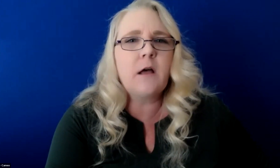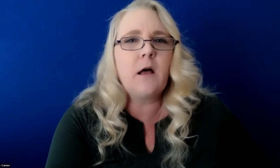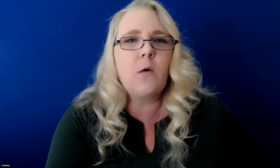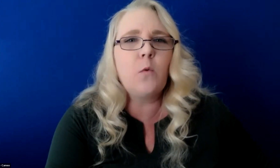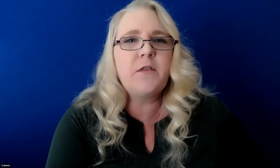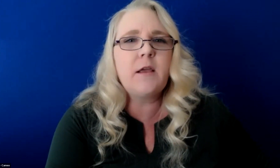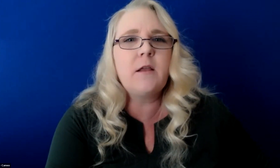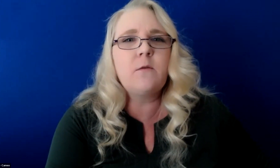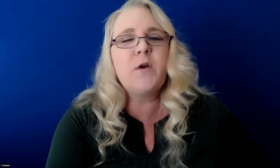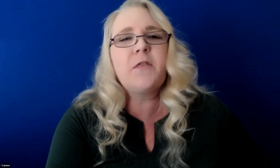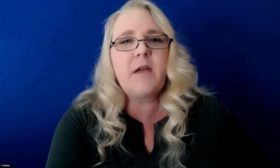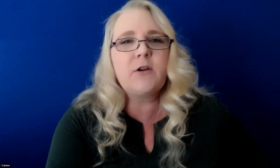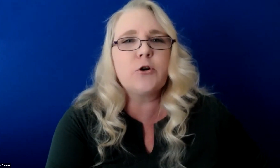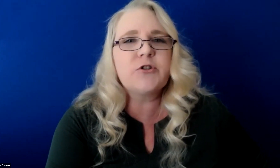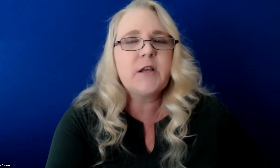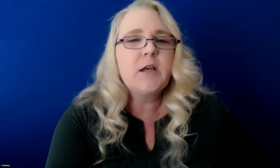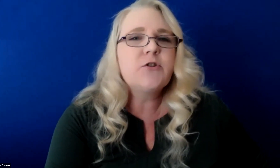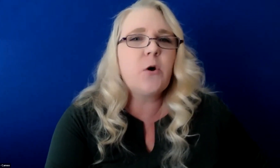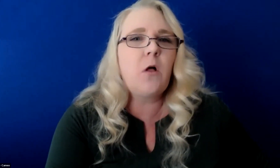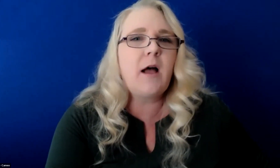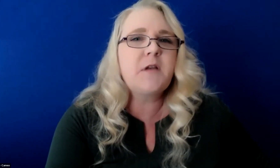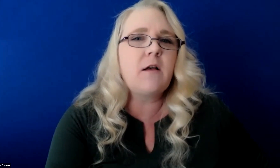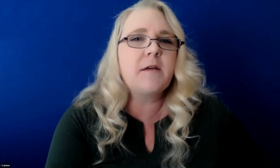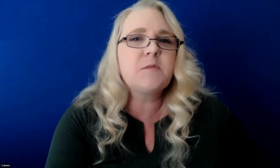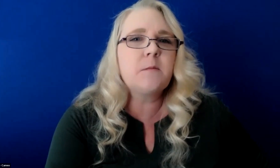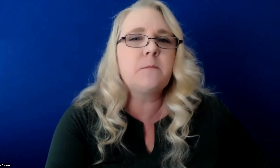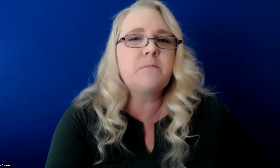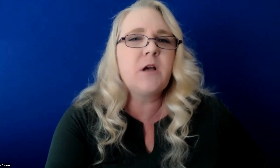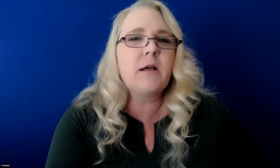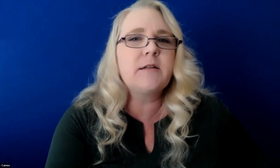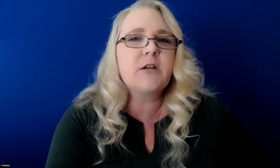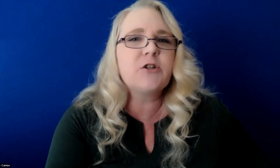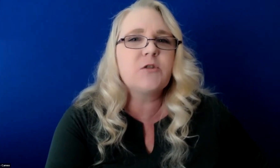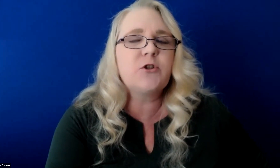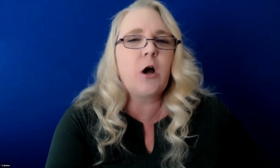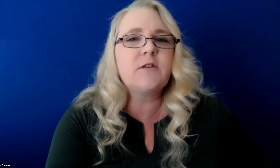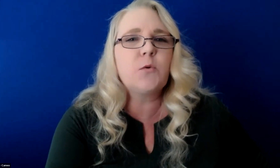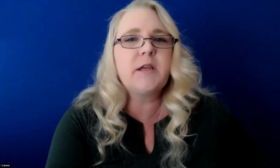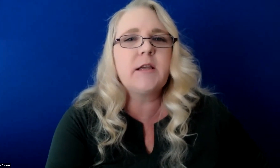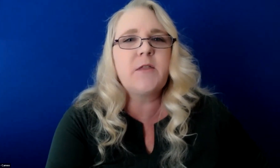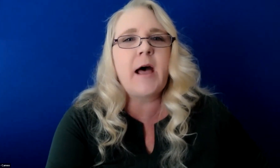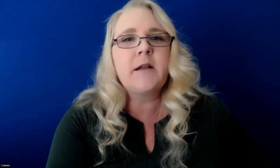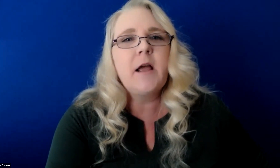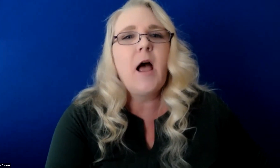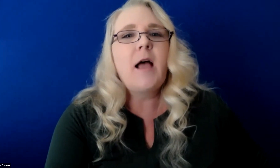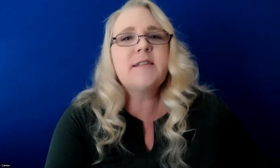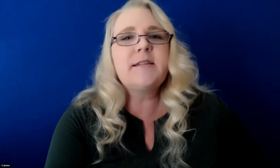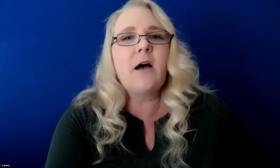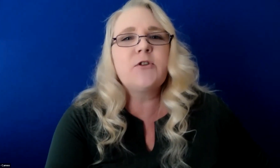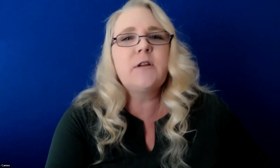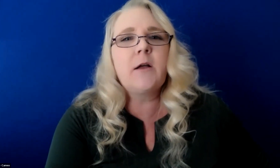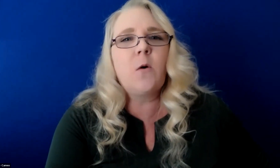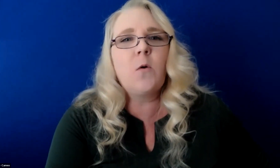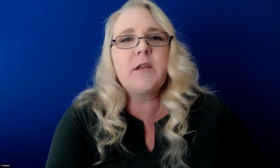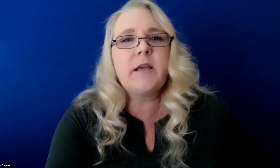that with the vendors. So I'll have some discussions with John so we can get that sent